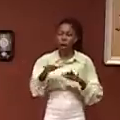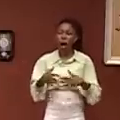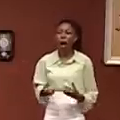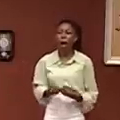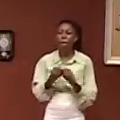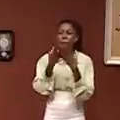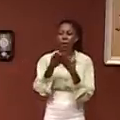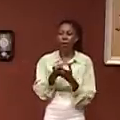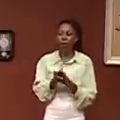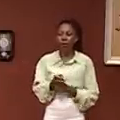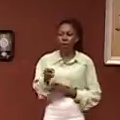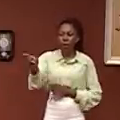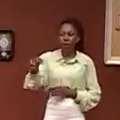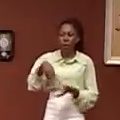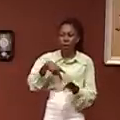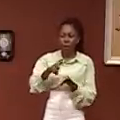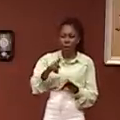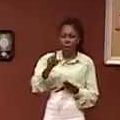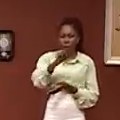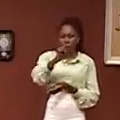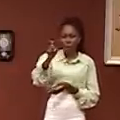much are you owing? She's paying 150,000. That's